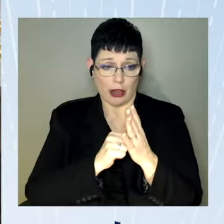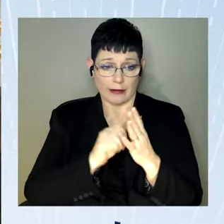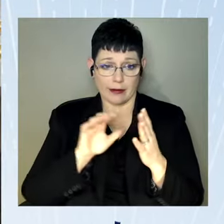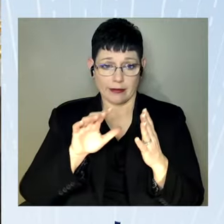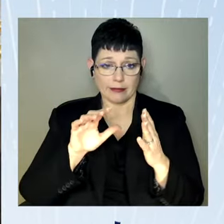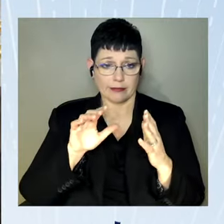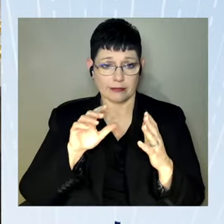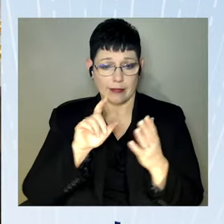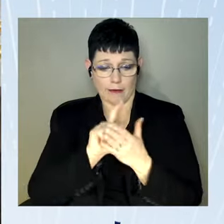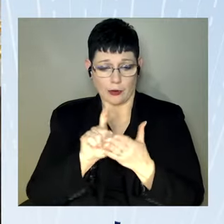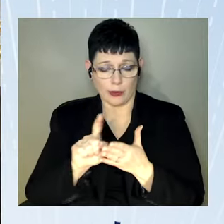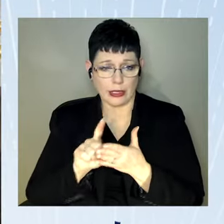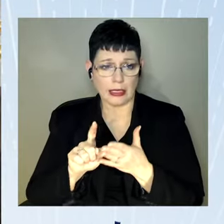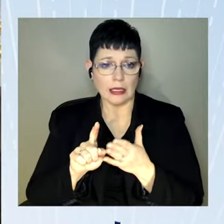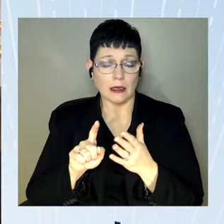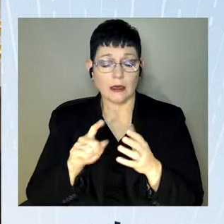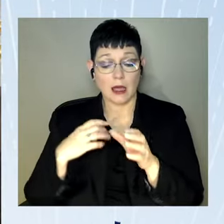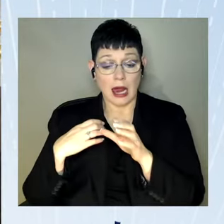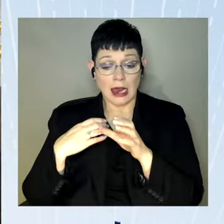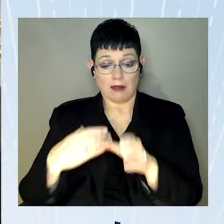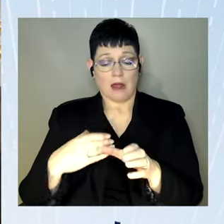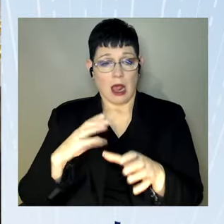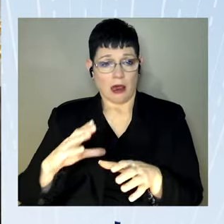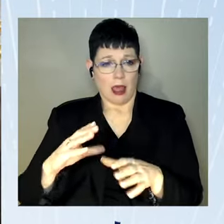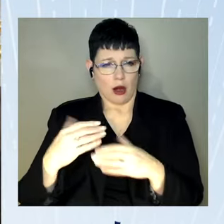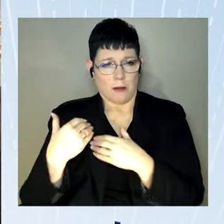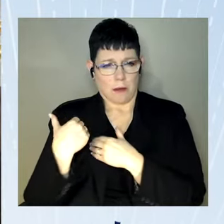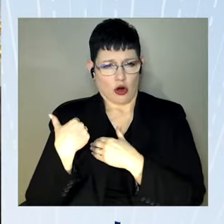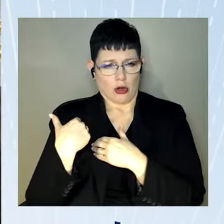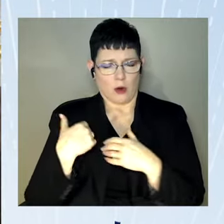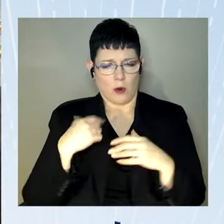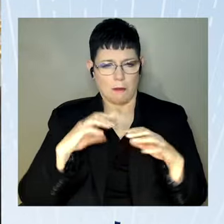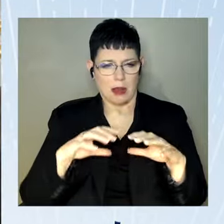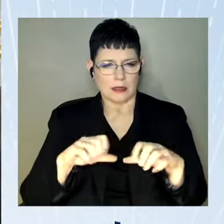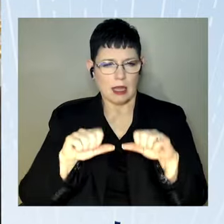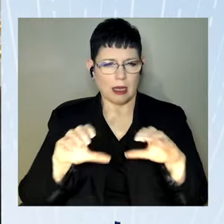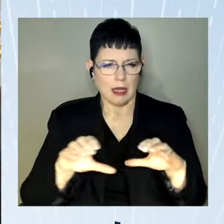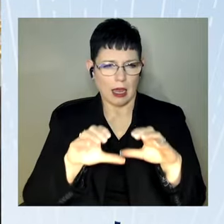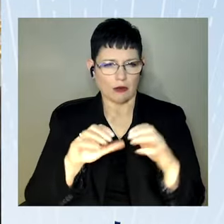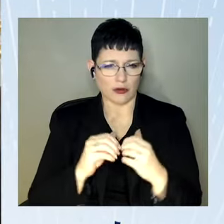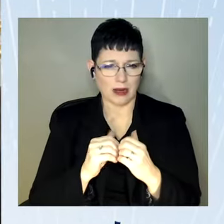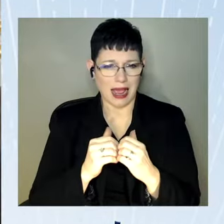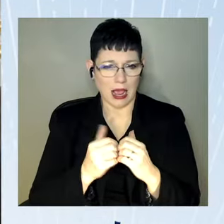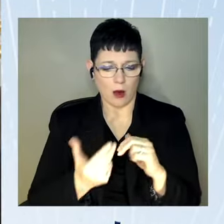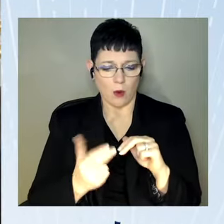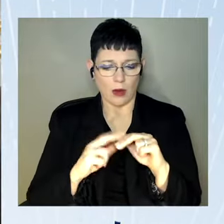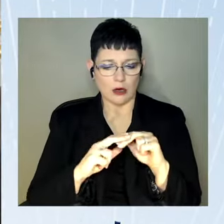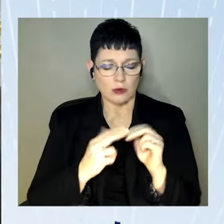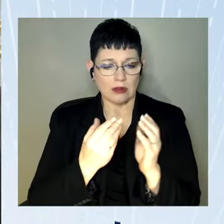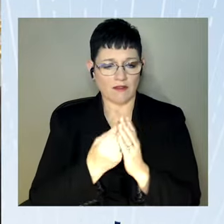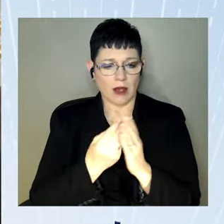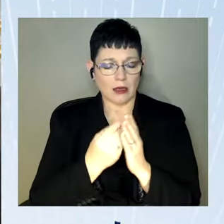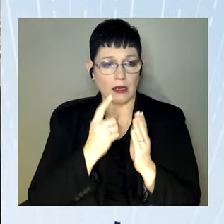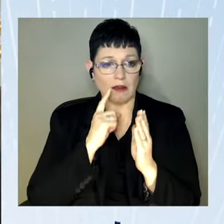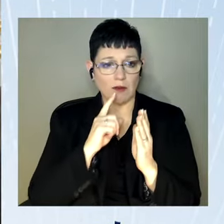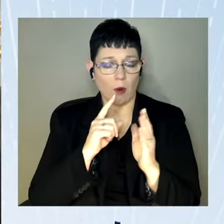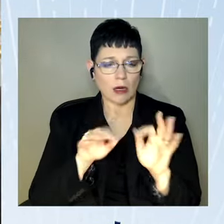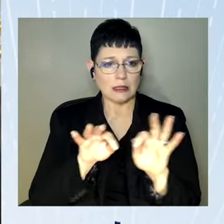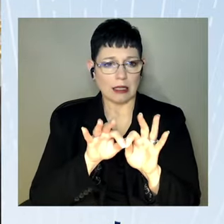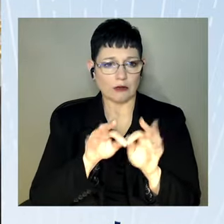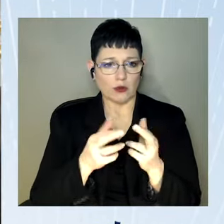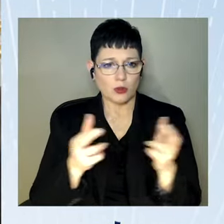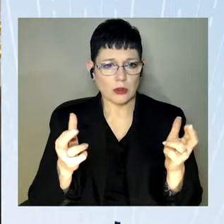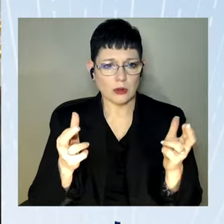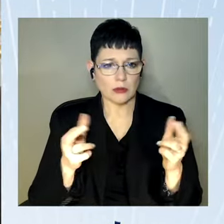alleviate the burden and enhance the quality of care provided, we must take action. We can do this by increasing funding for essential resources, such as respite